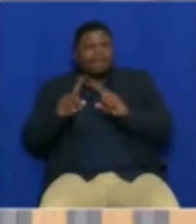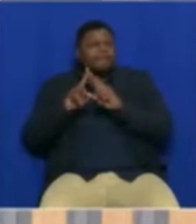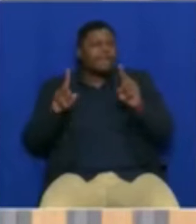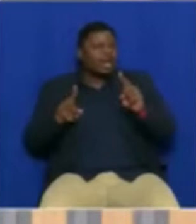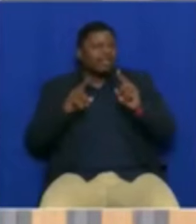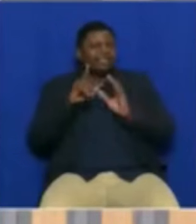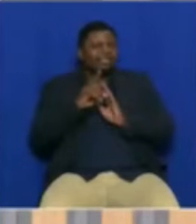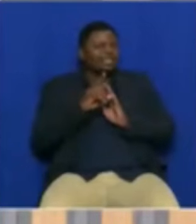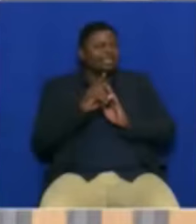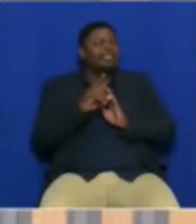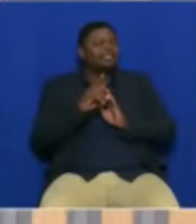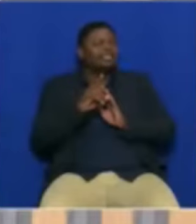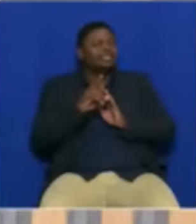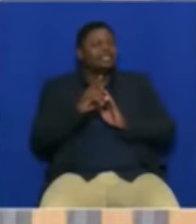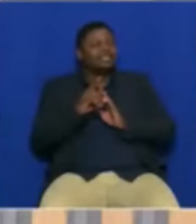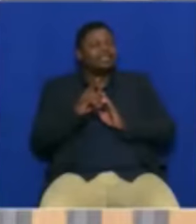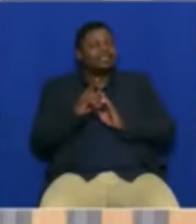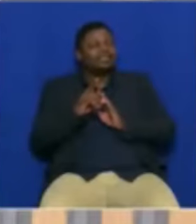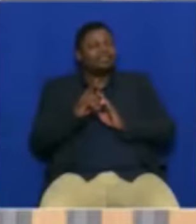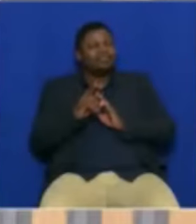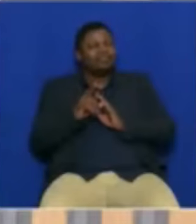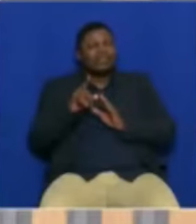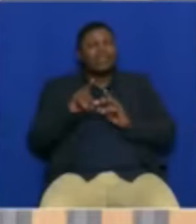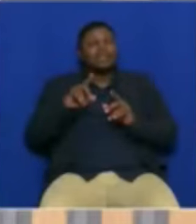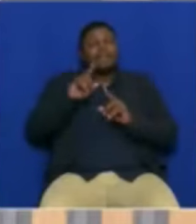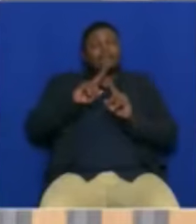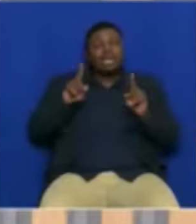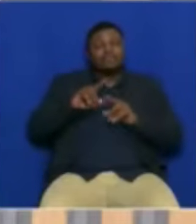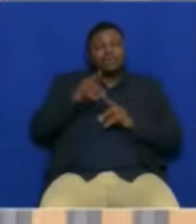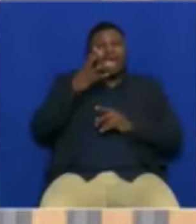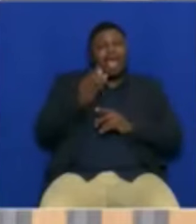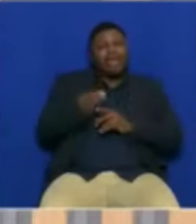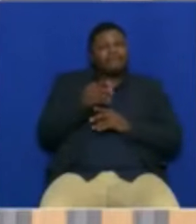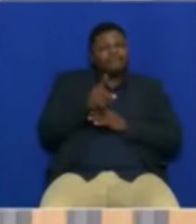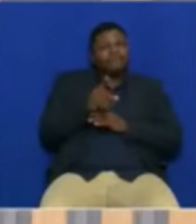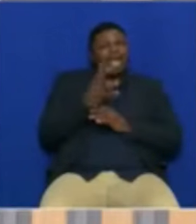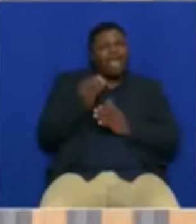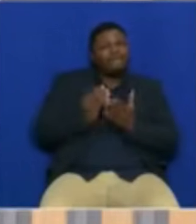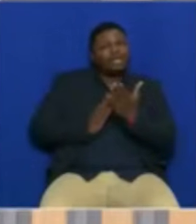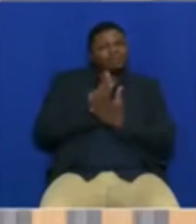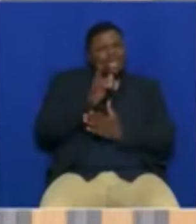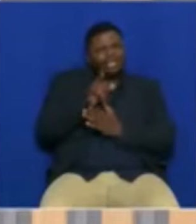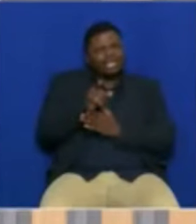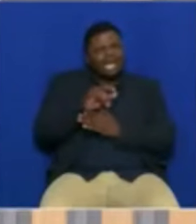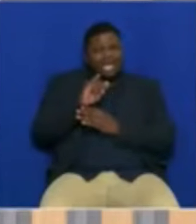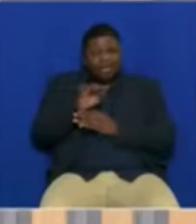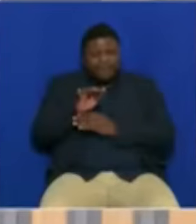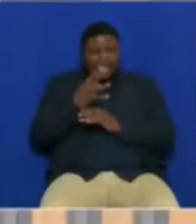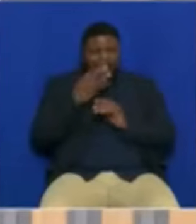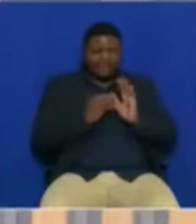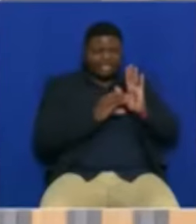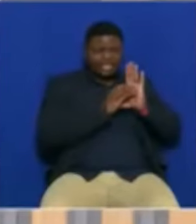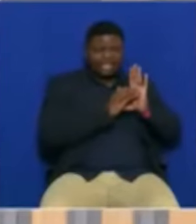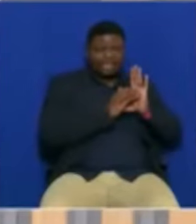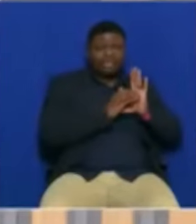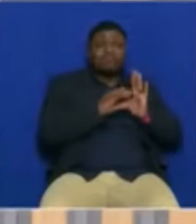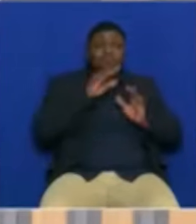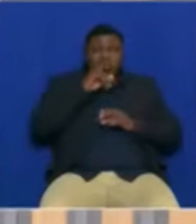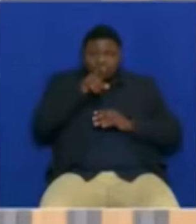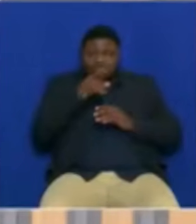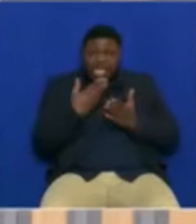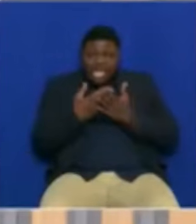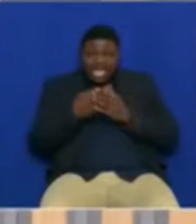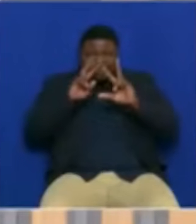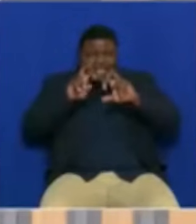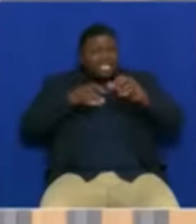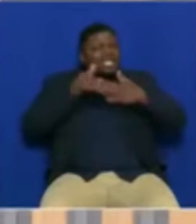referred, you have a free hand to investigate as you please. Is that what we are saying? No, sir. It's What not are you about, saying? What are you saying